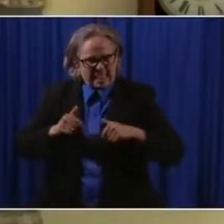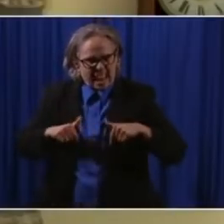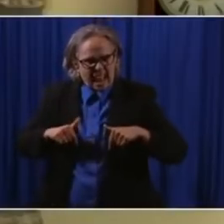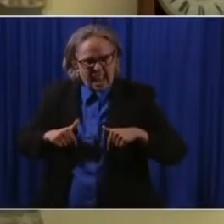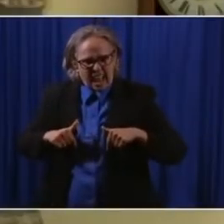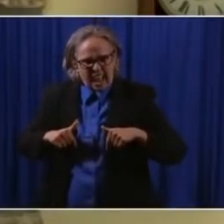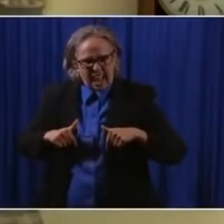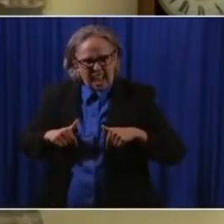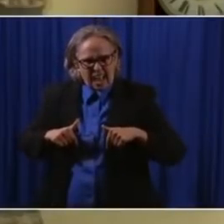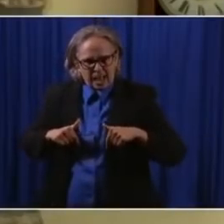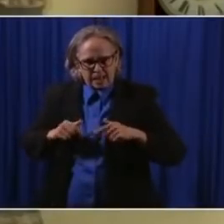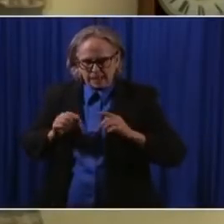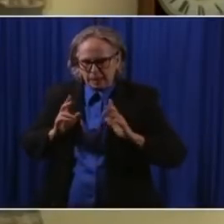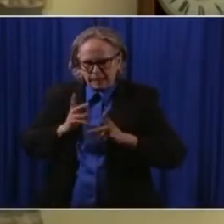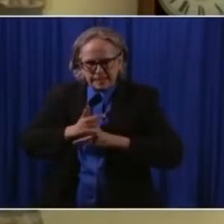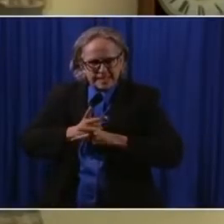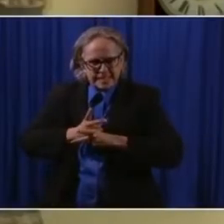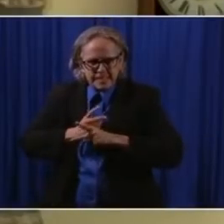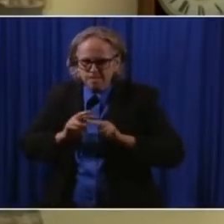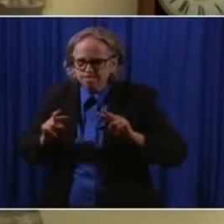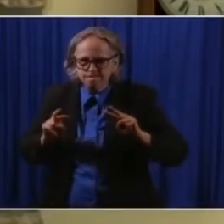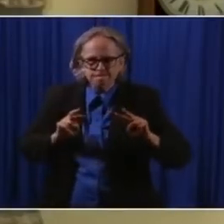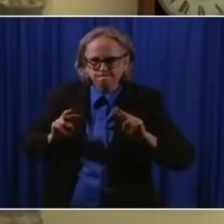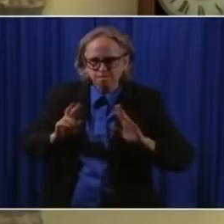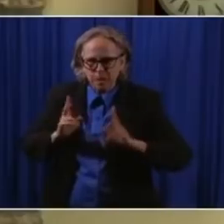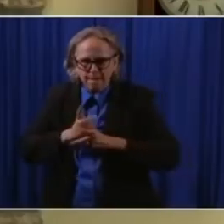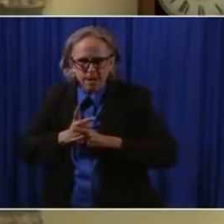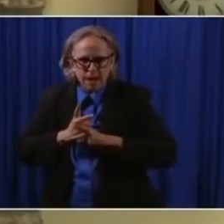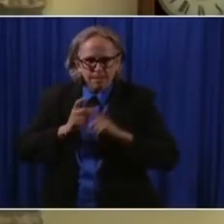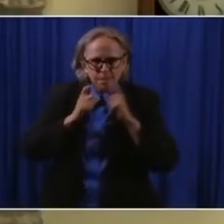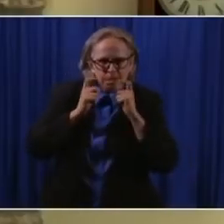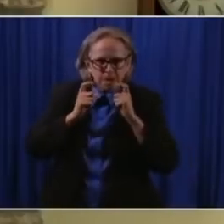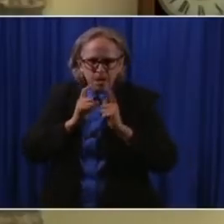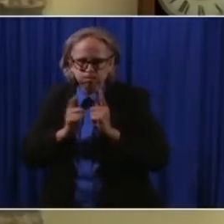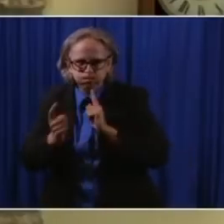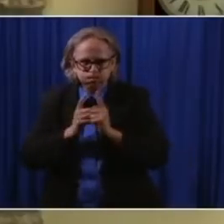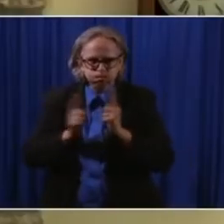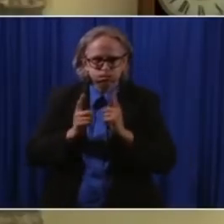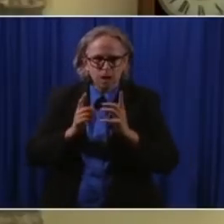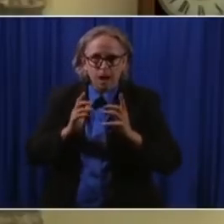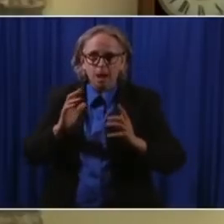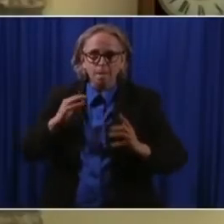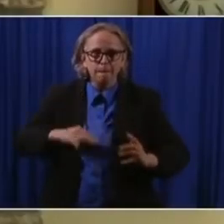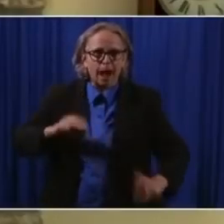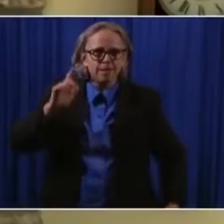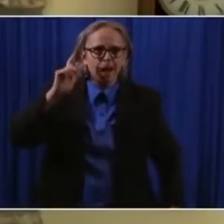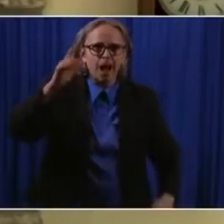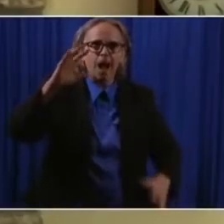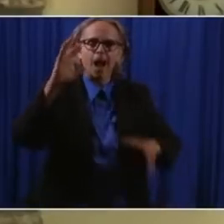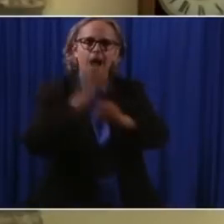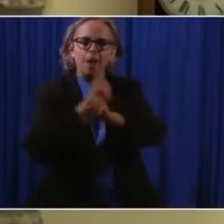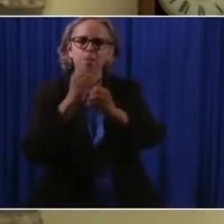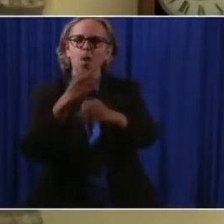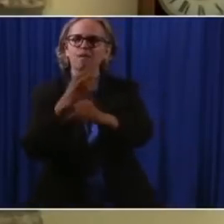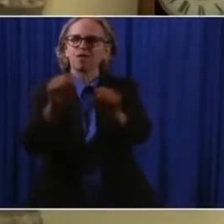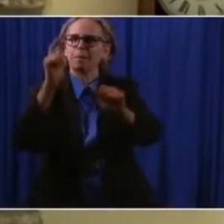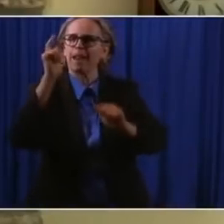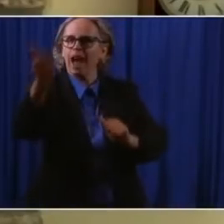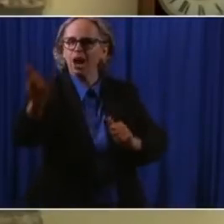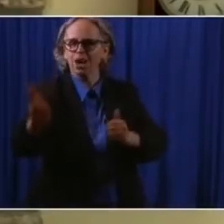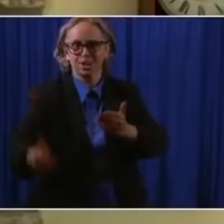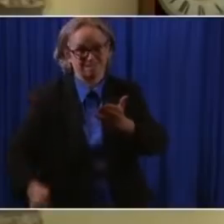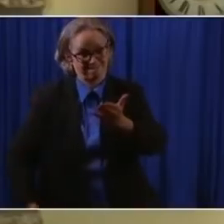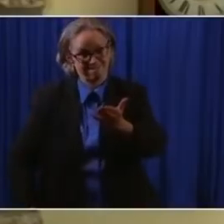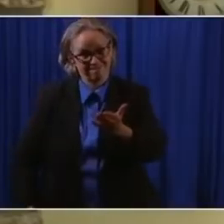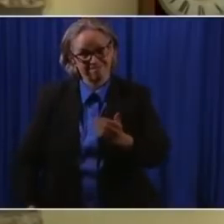an approach that expands liberty. It's an approach that expands freedom. And I think